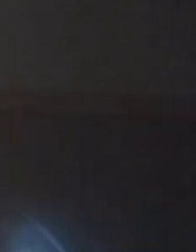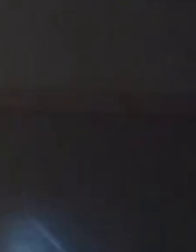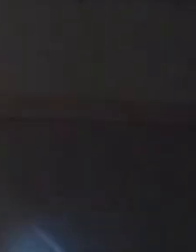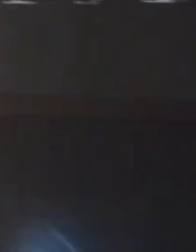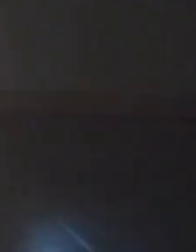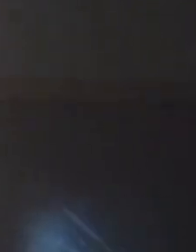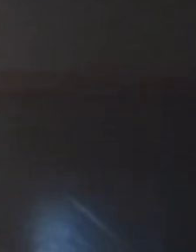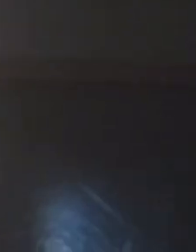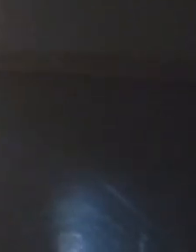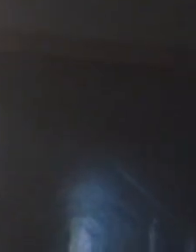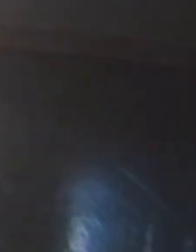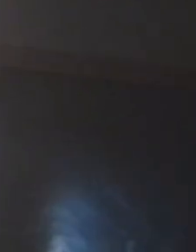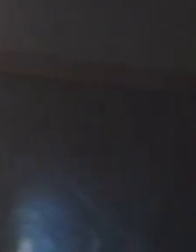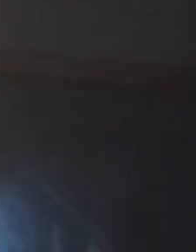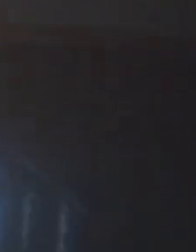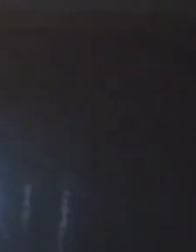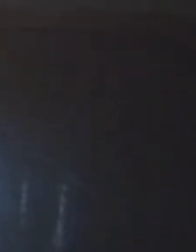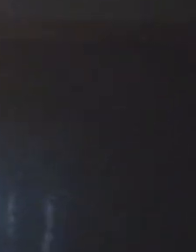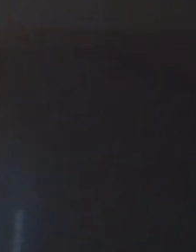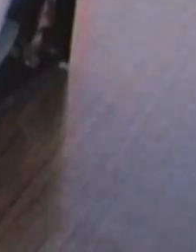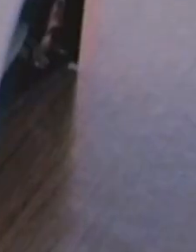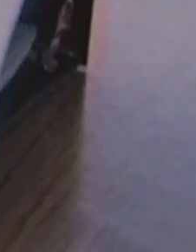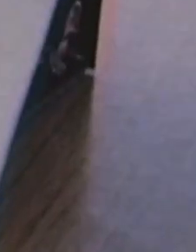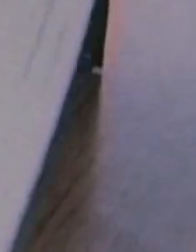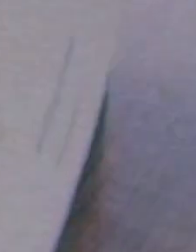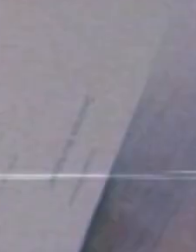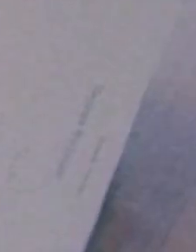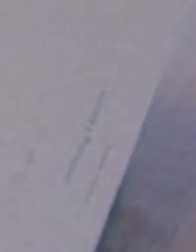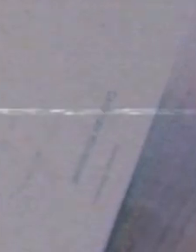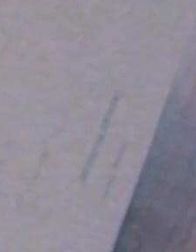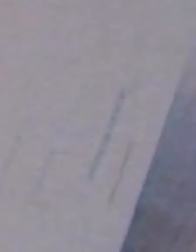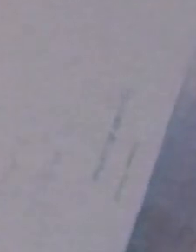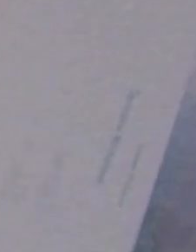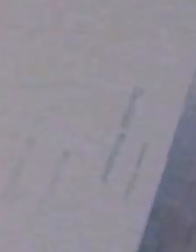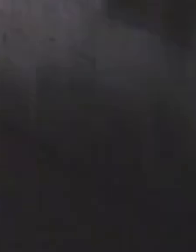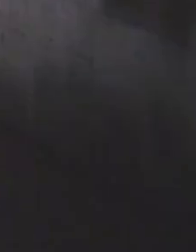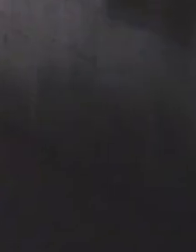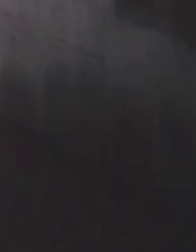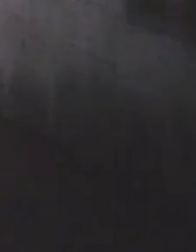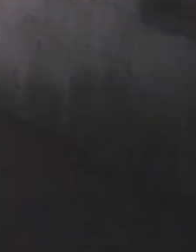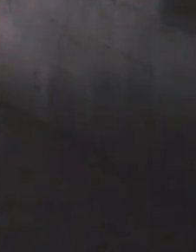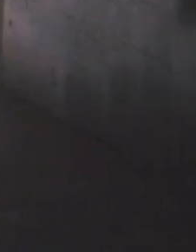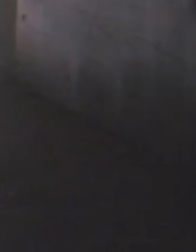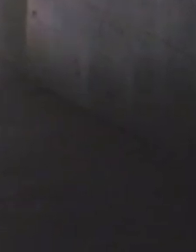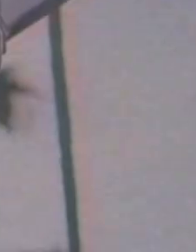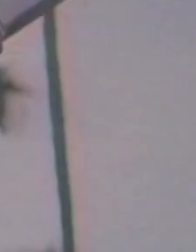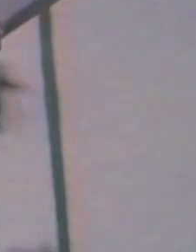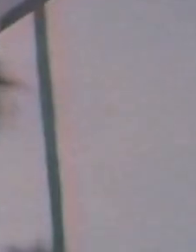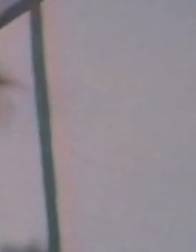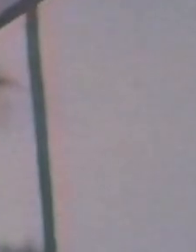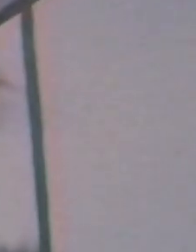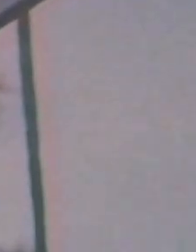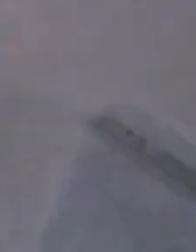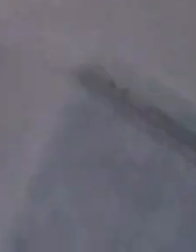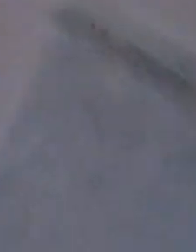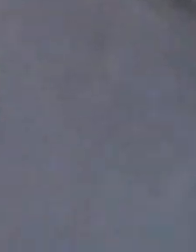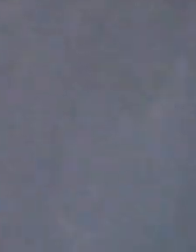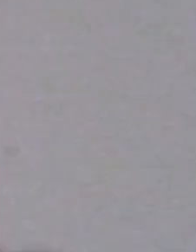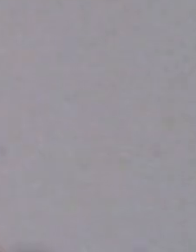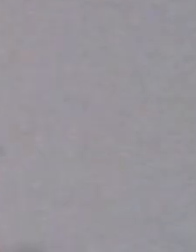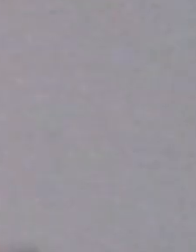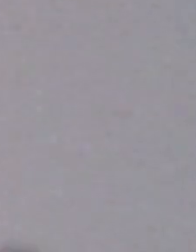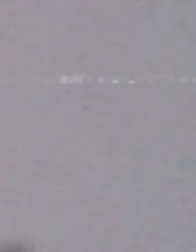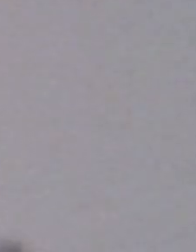God. You are not defined by your worst days or your biggest mistakes. And you are not the sum total of all your